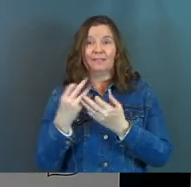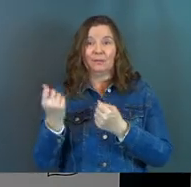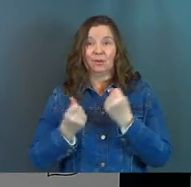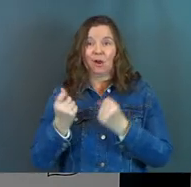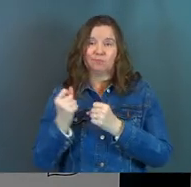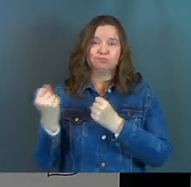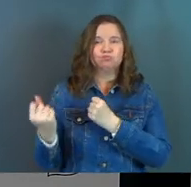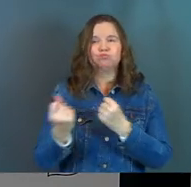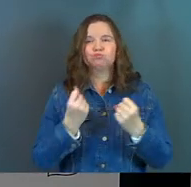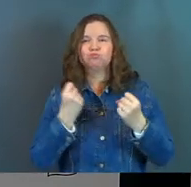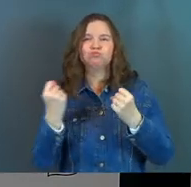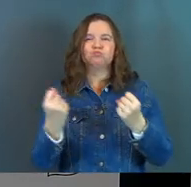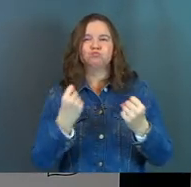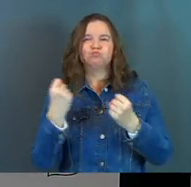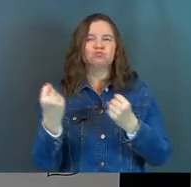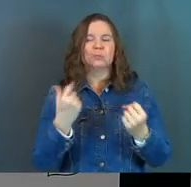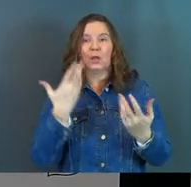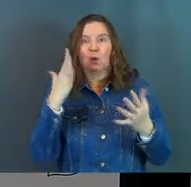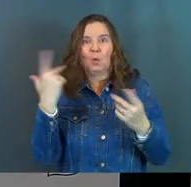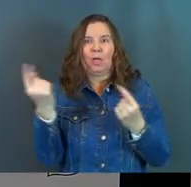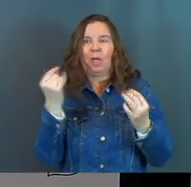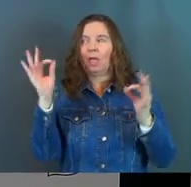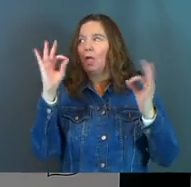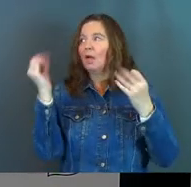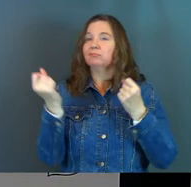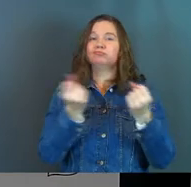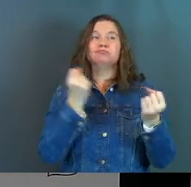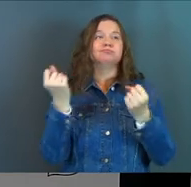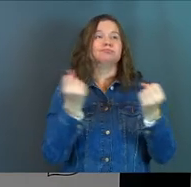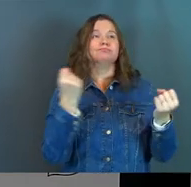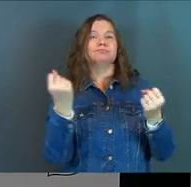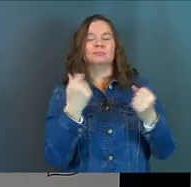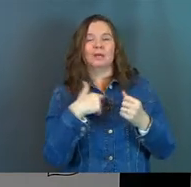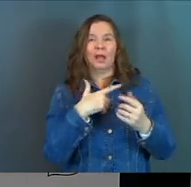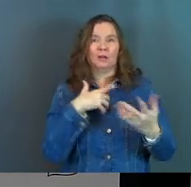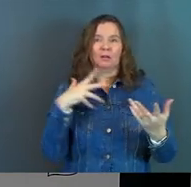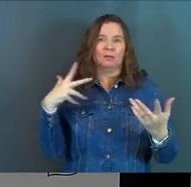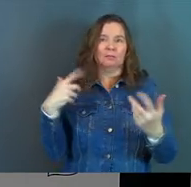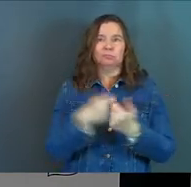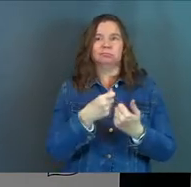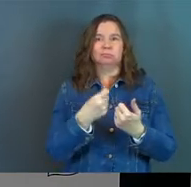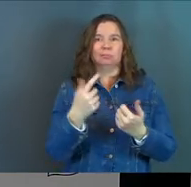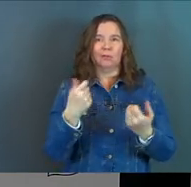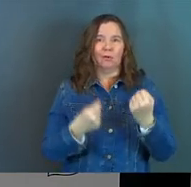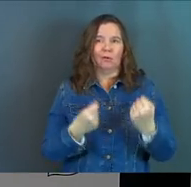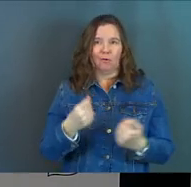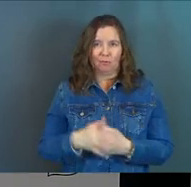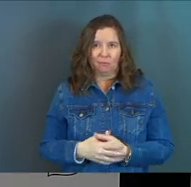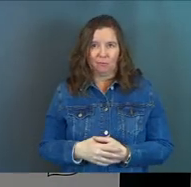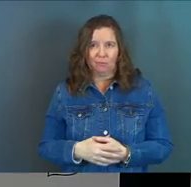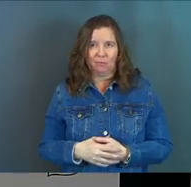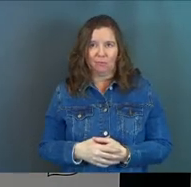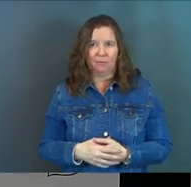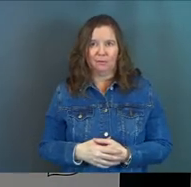car, and you're having a ball, and you don't know what you're doing, but you're having a ball, and you wreck the car.